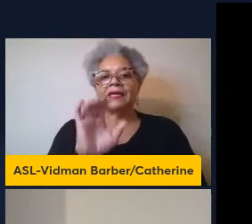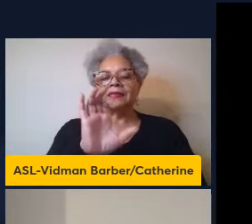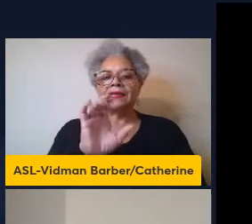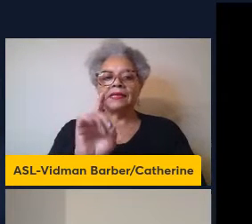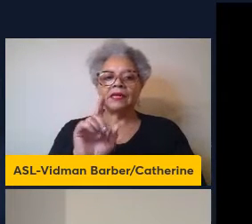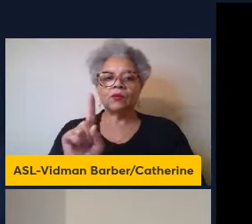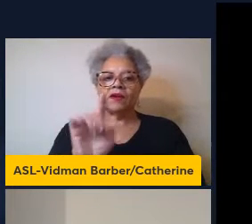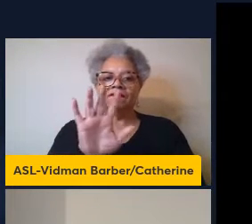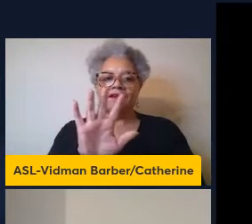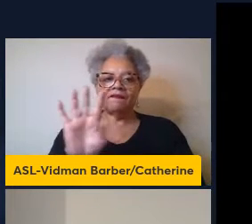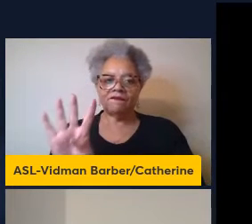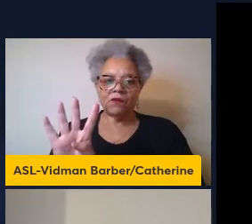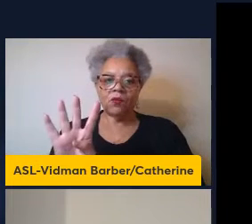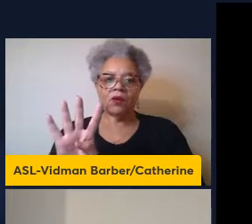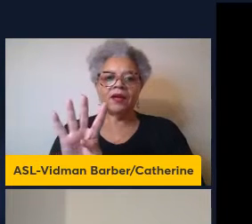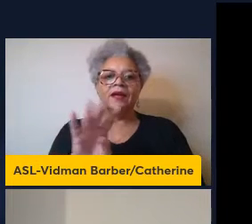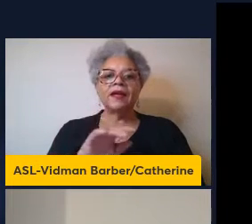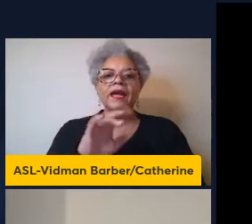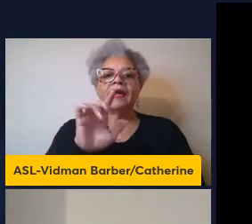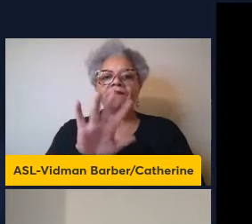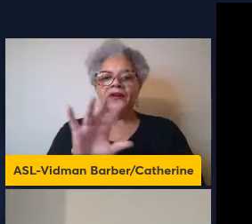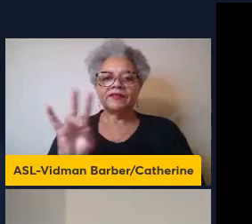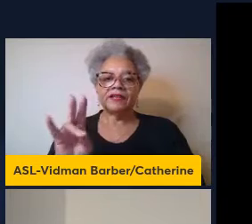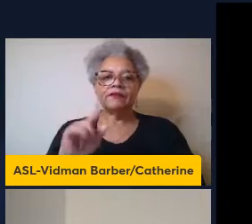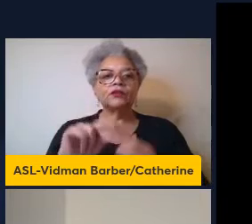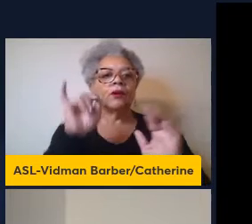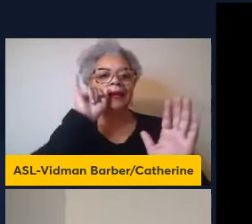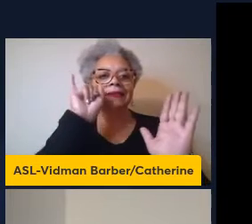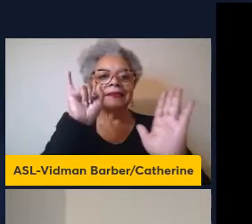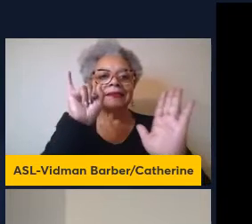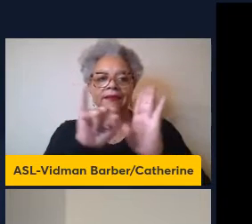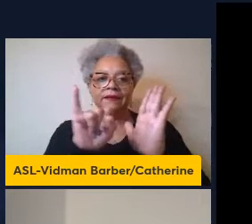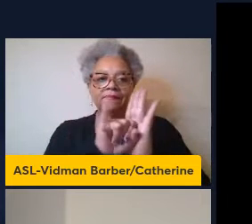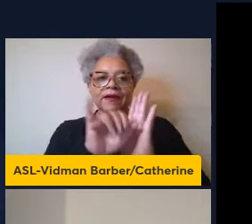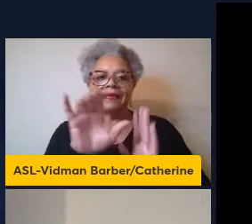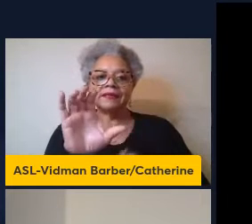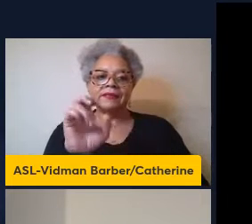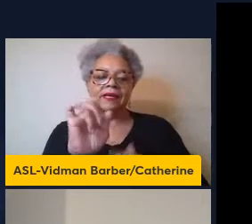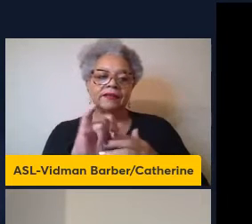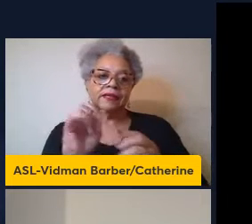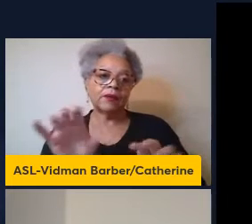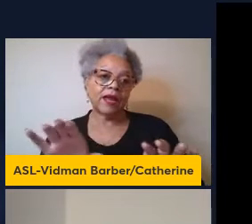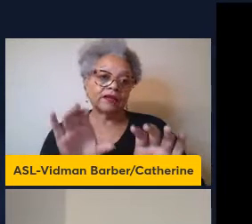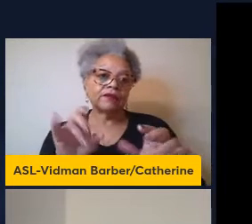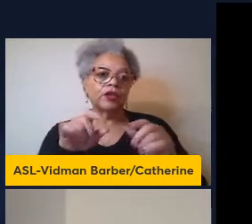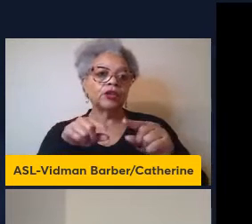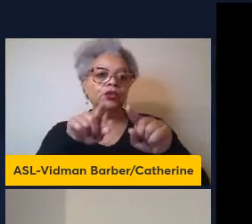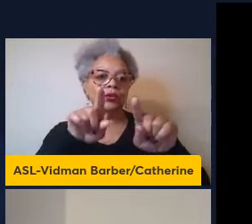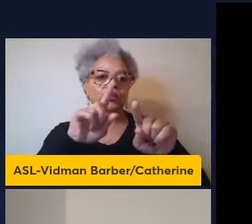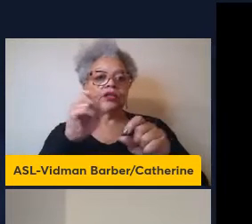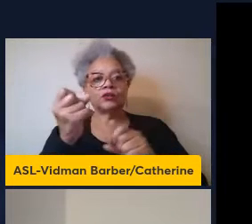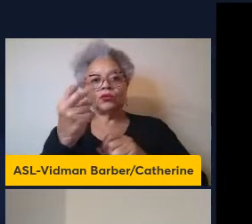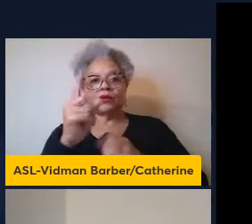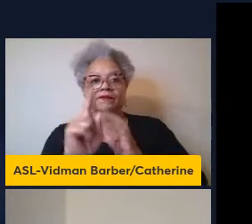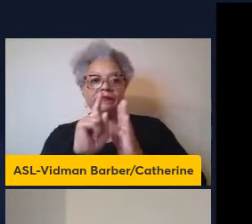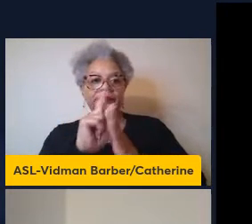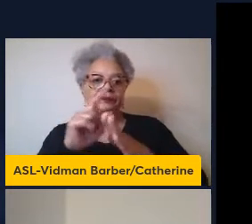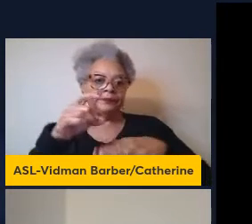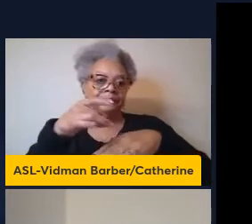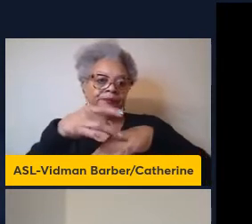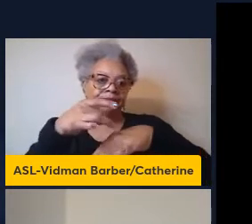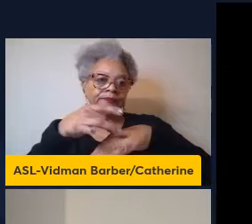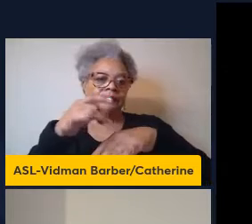CD137, to identify cells that were activated during this 12-hour stimulation. And we performed a single cell